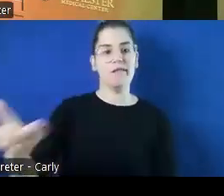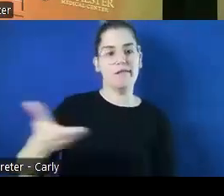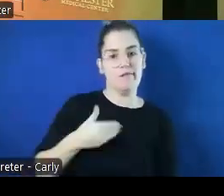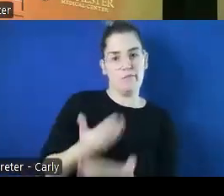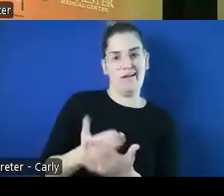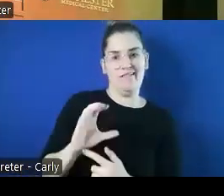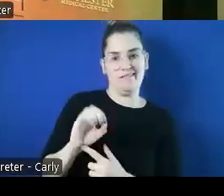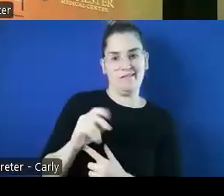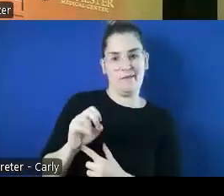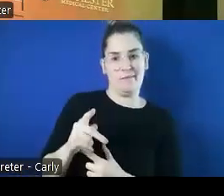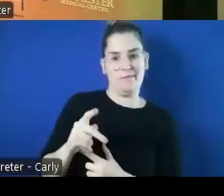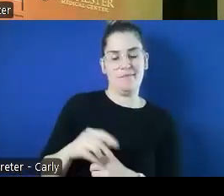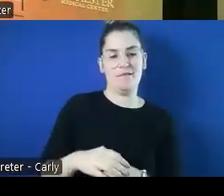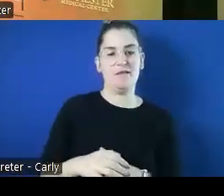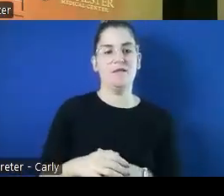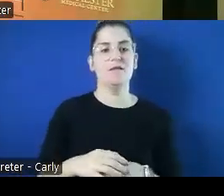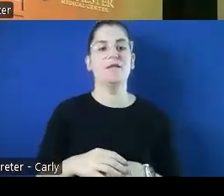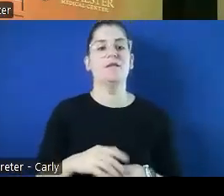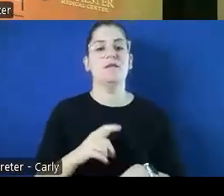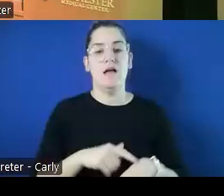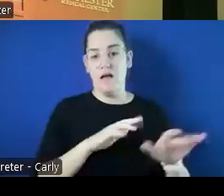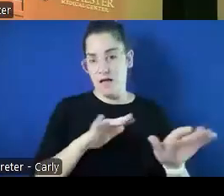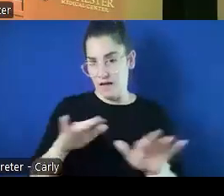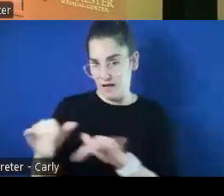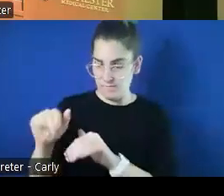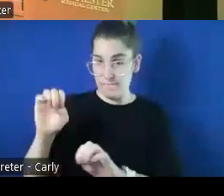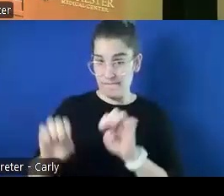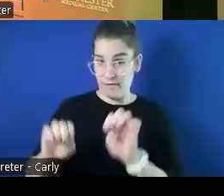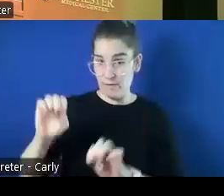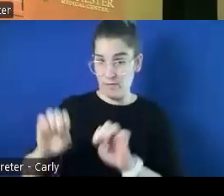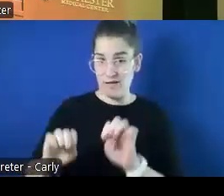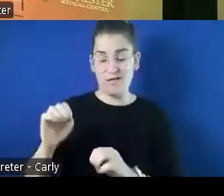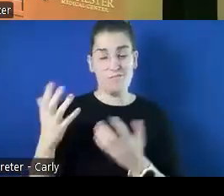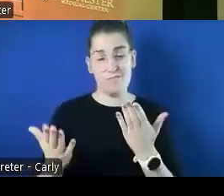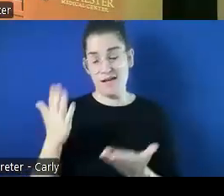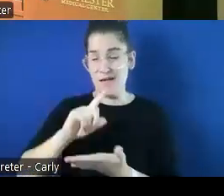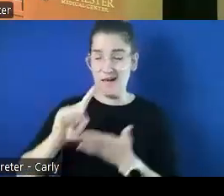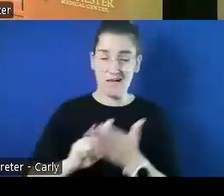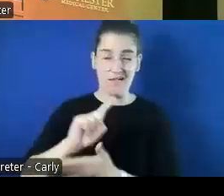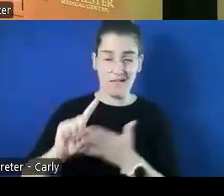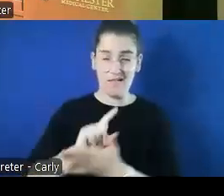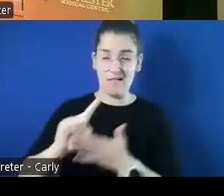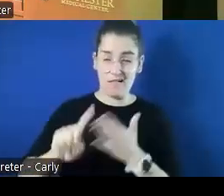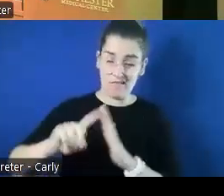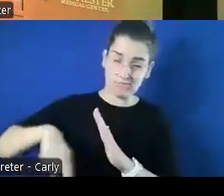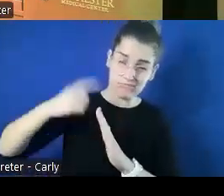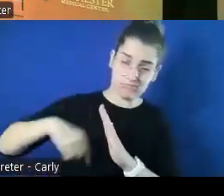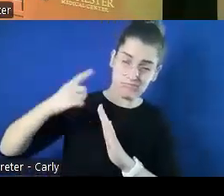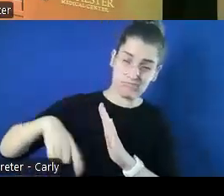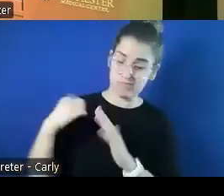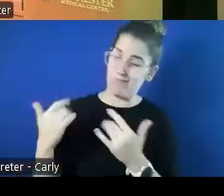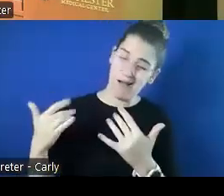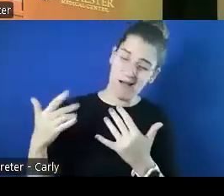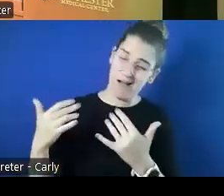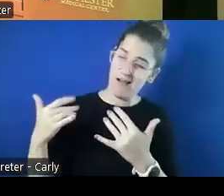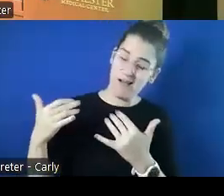by the time that we evaluate patients in CPEP, it can have been many hours since the initial moment of the crisis. And